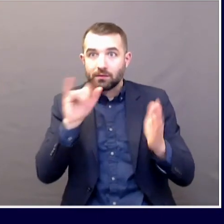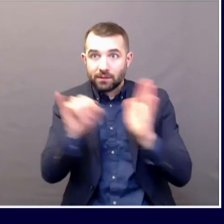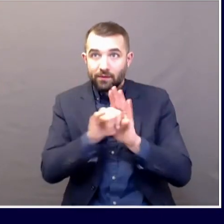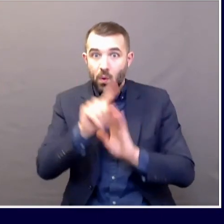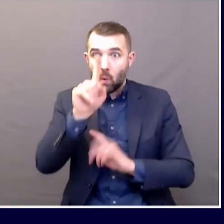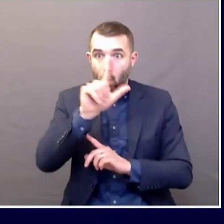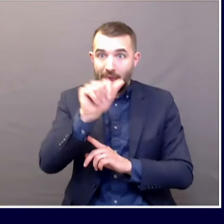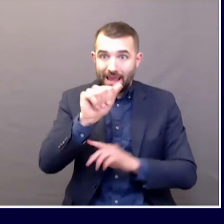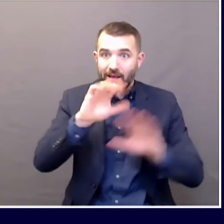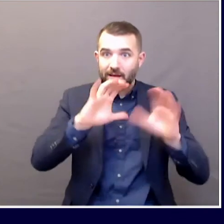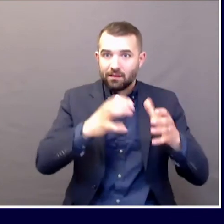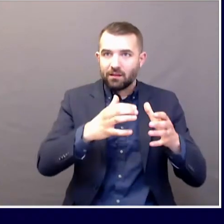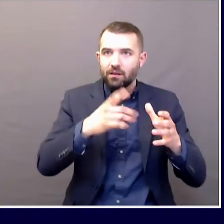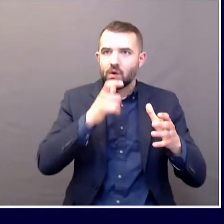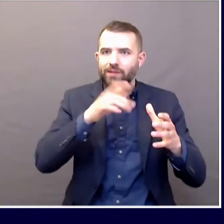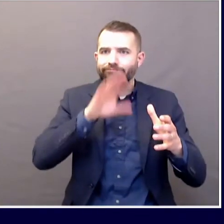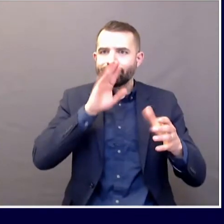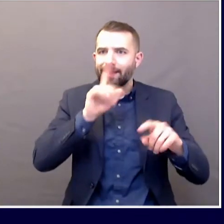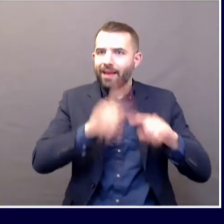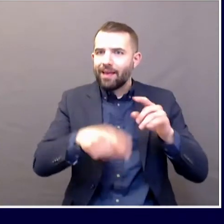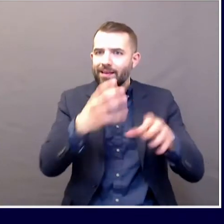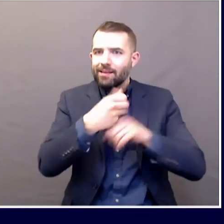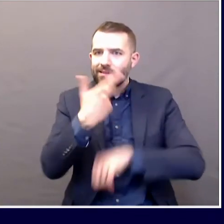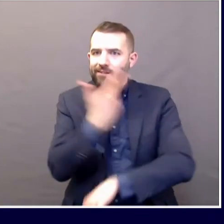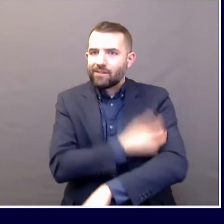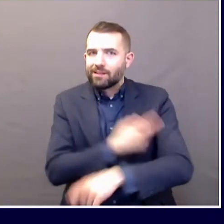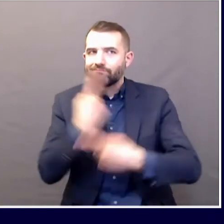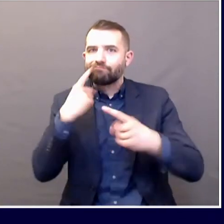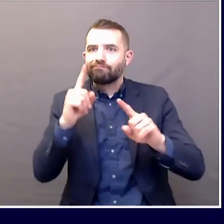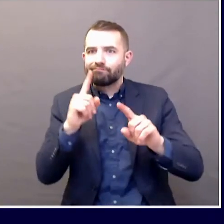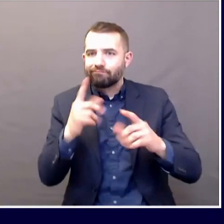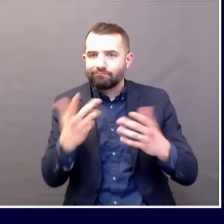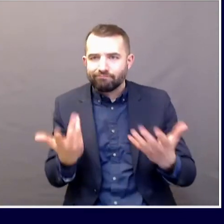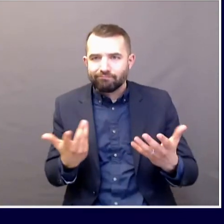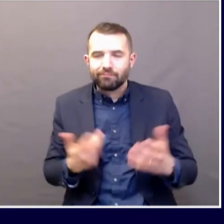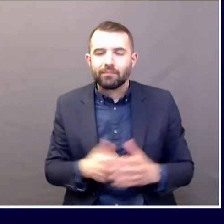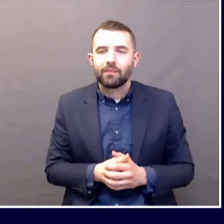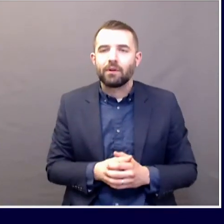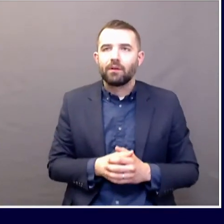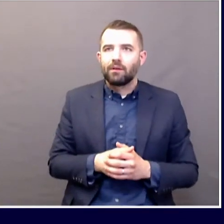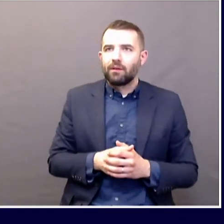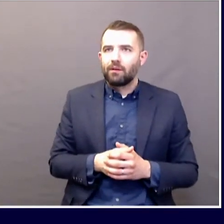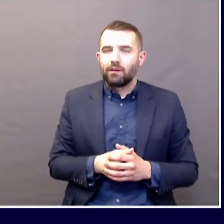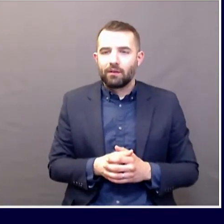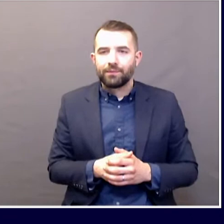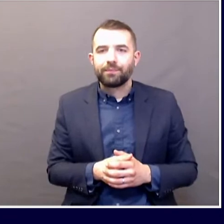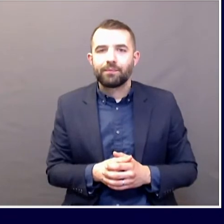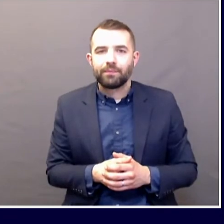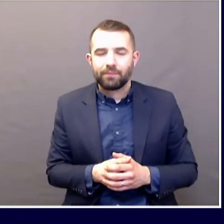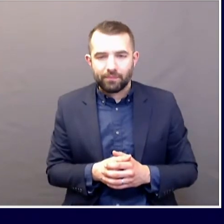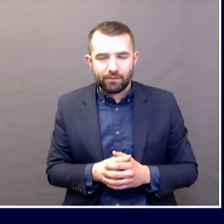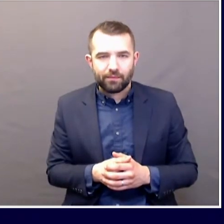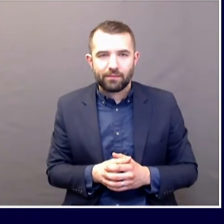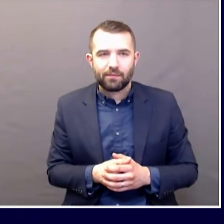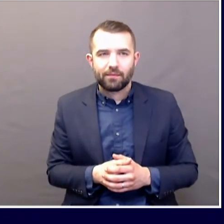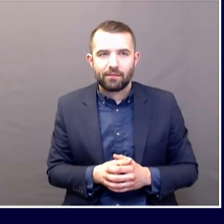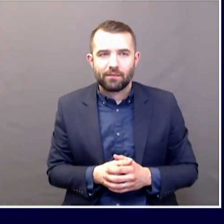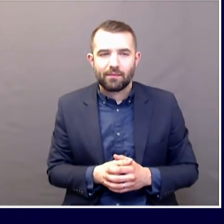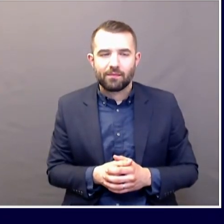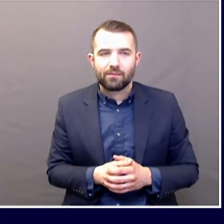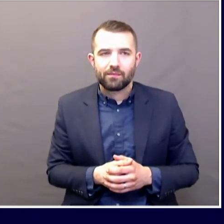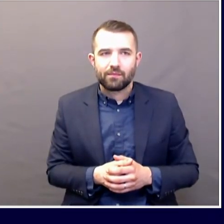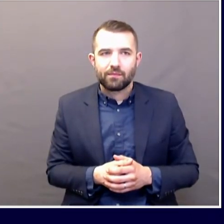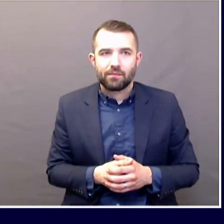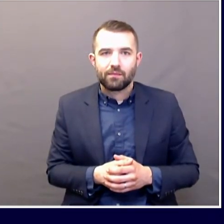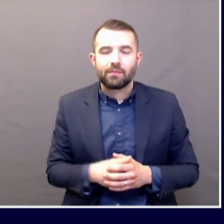critical, pardon the term, make sure they still get vaccinated if they want to? Sure, Chris, I think you cut out a